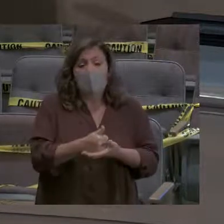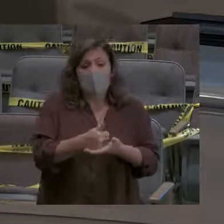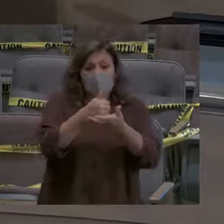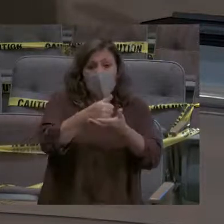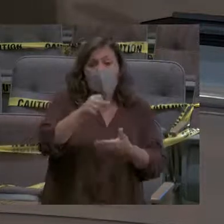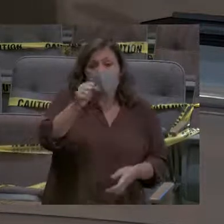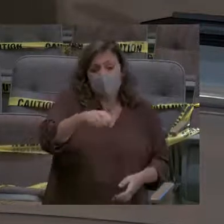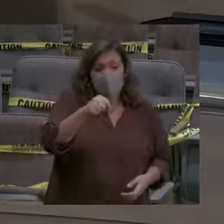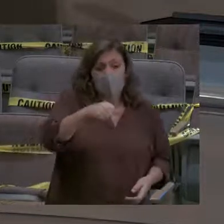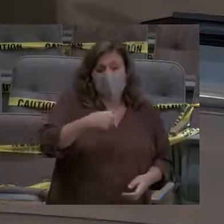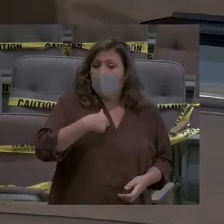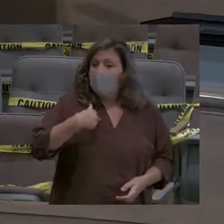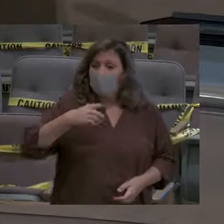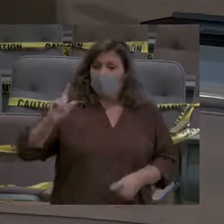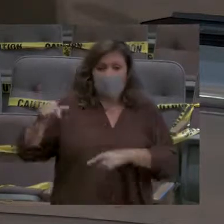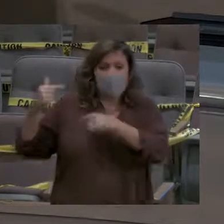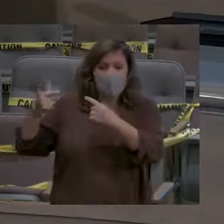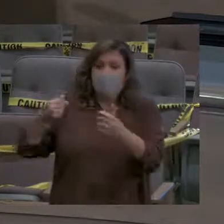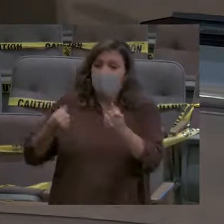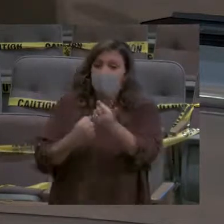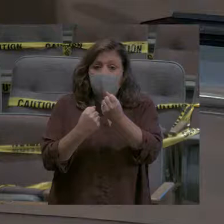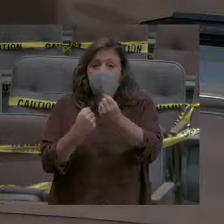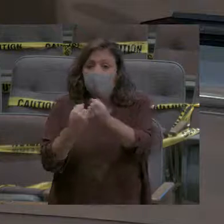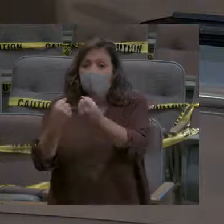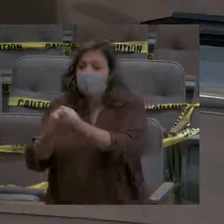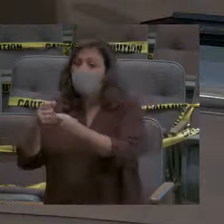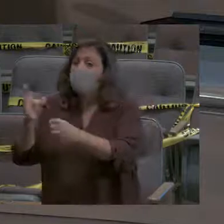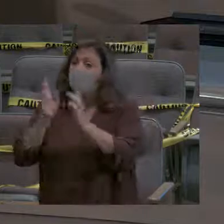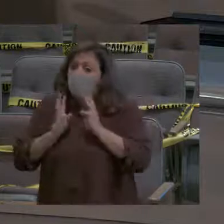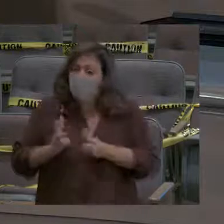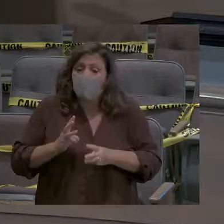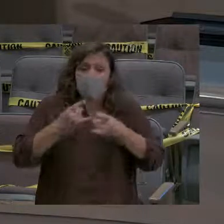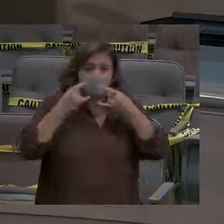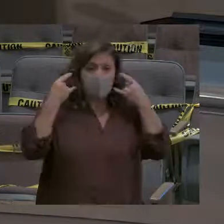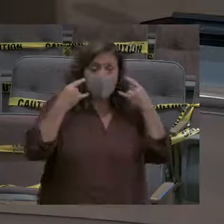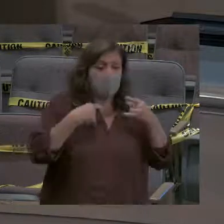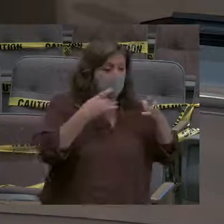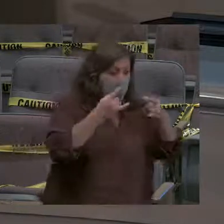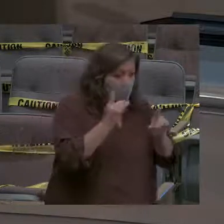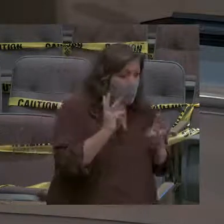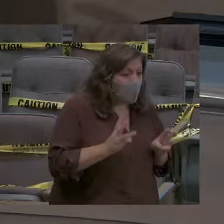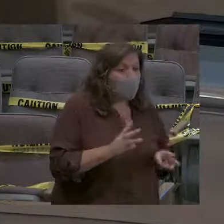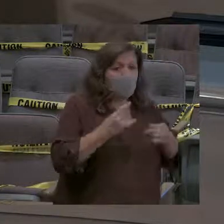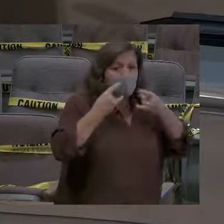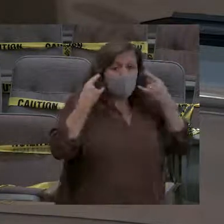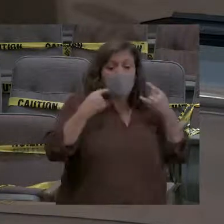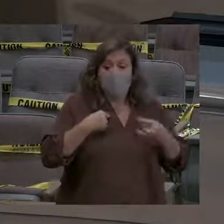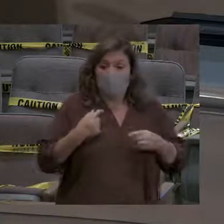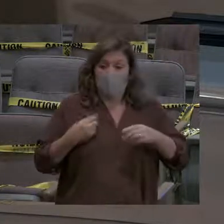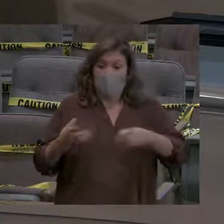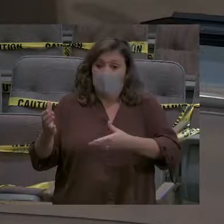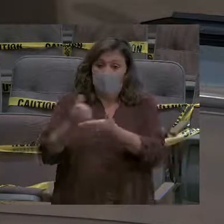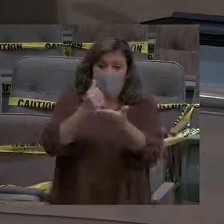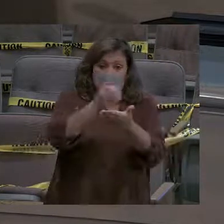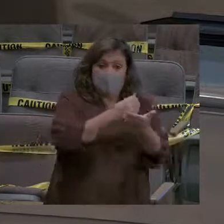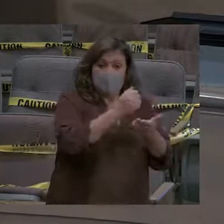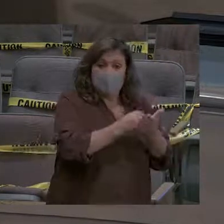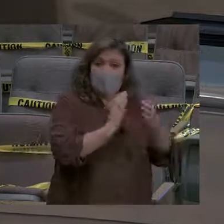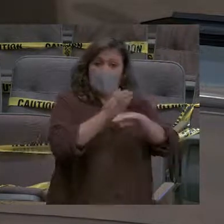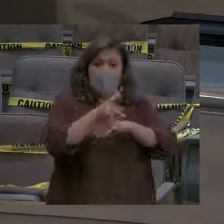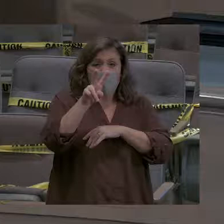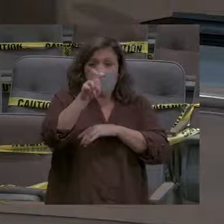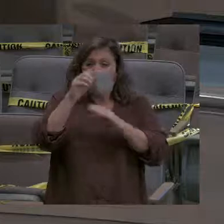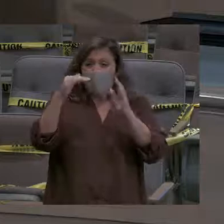advocated for masks. I've asked the state to give us more masks. We've compiled over 200,000 masks in